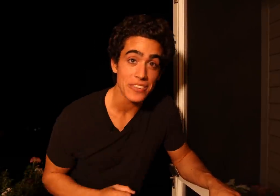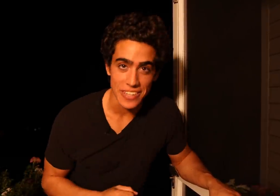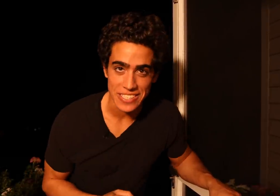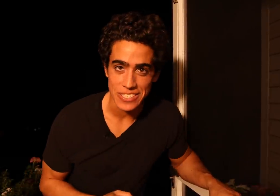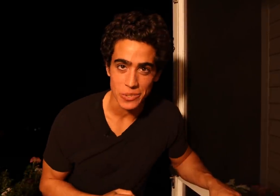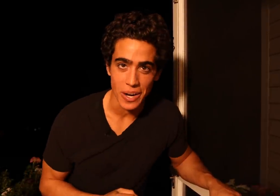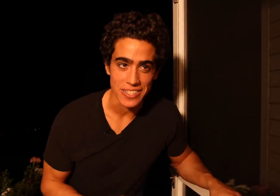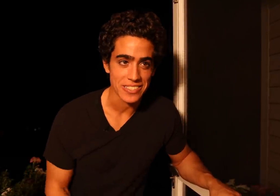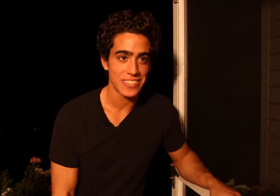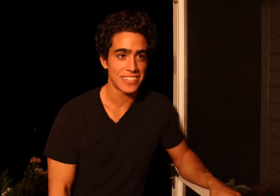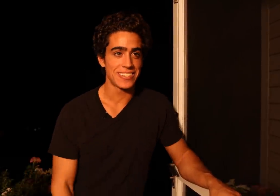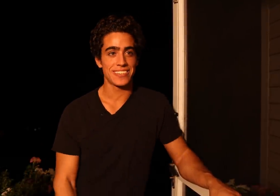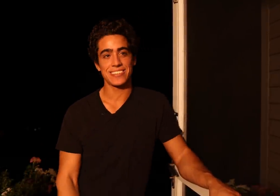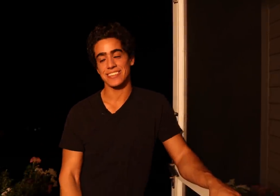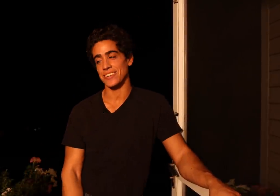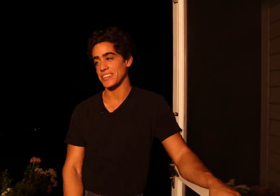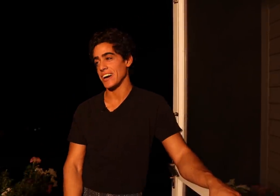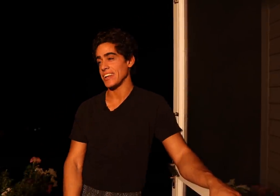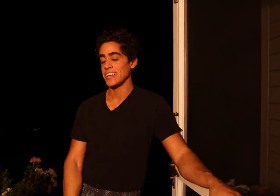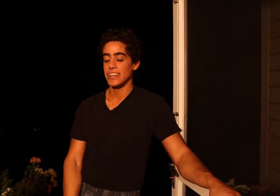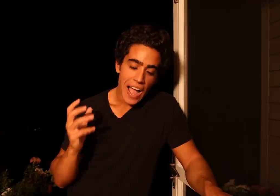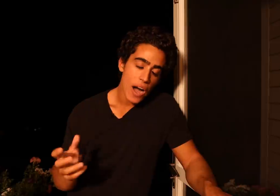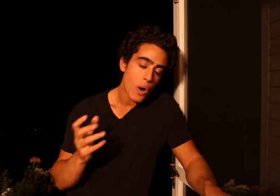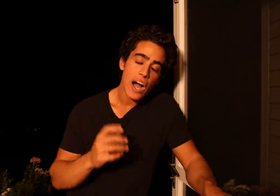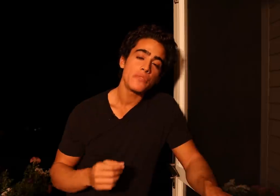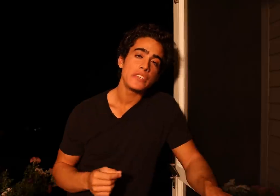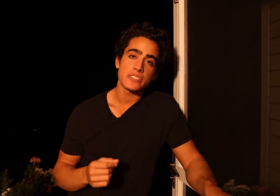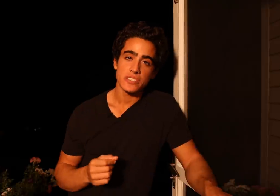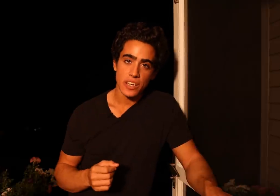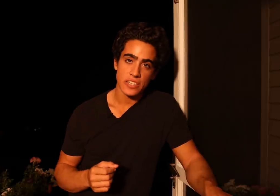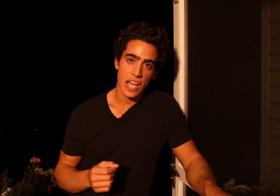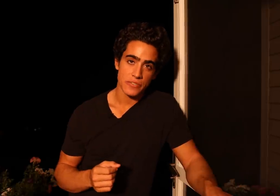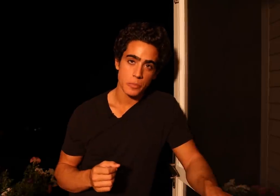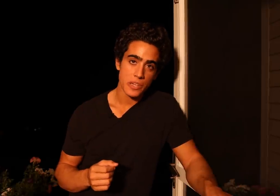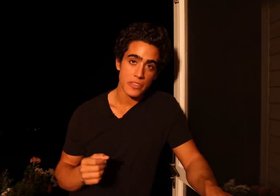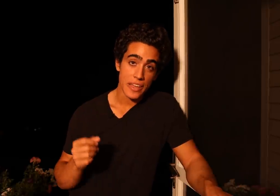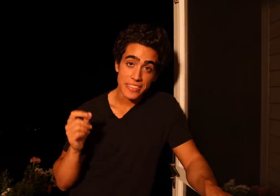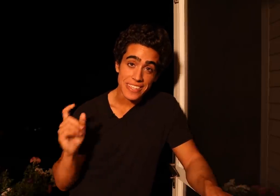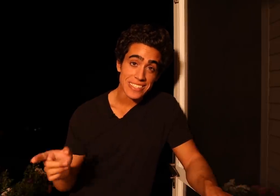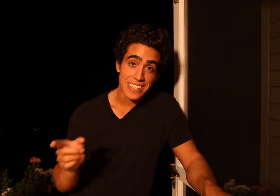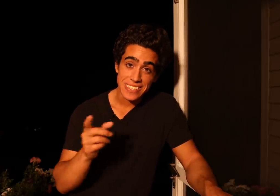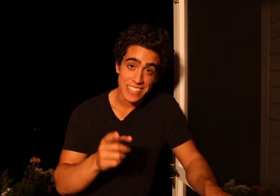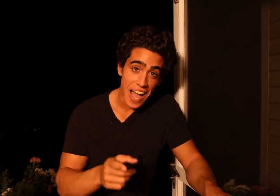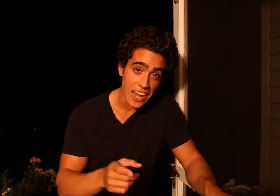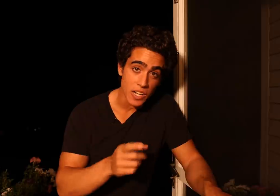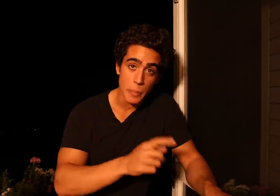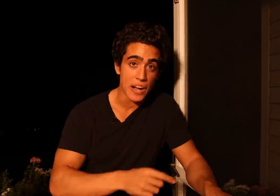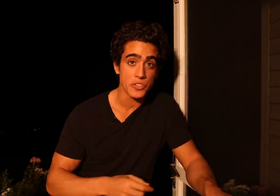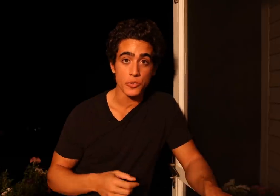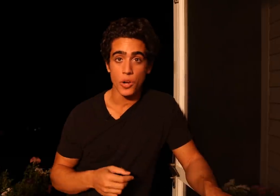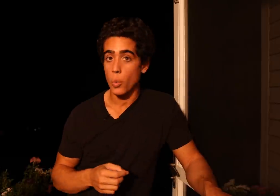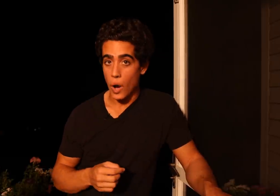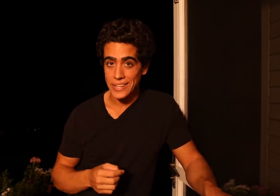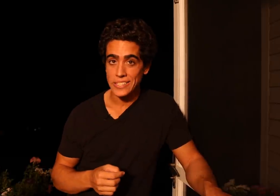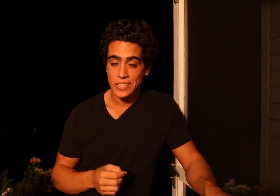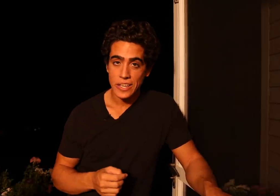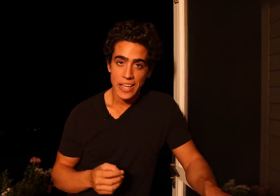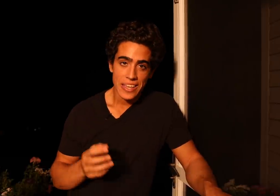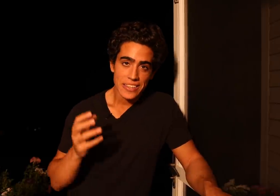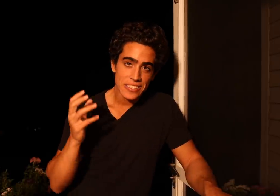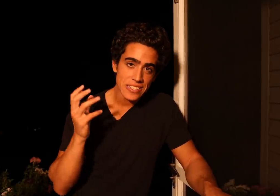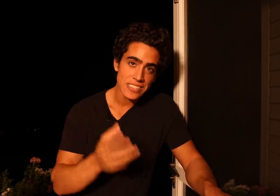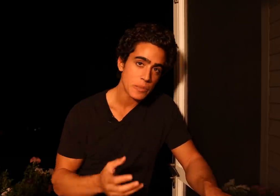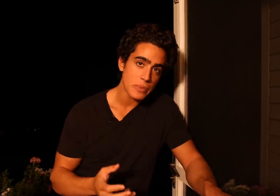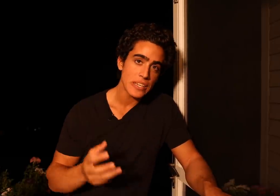you better listen to us oh god how obvious does it have to be that this is not about you know what